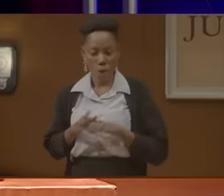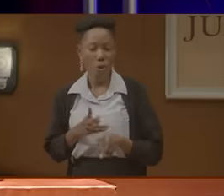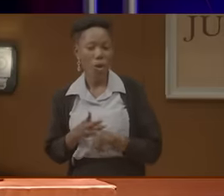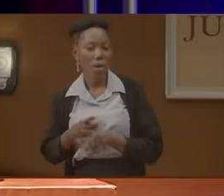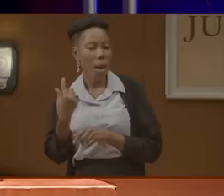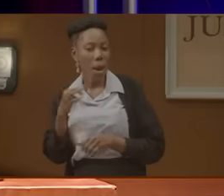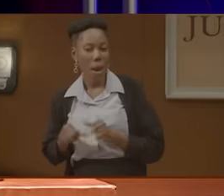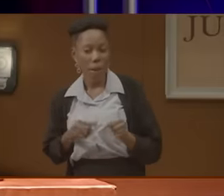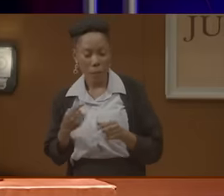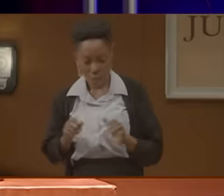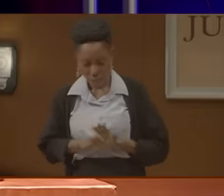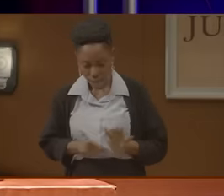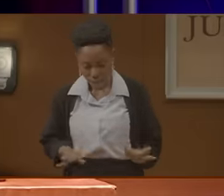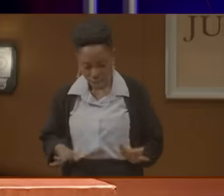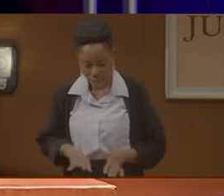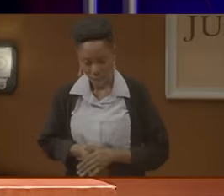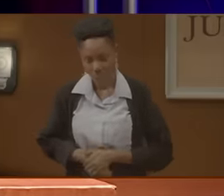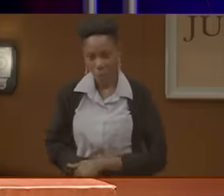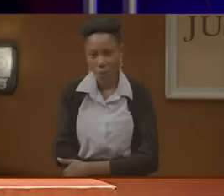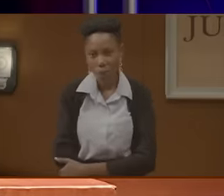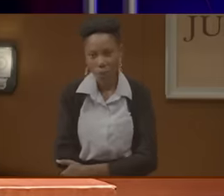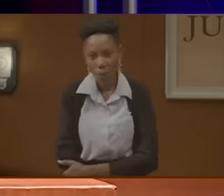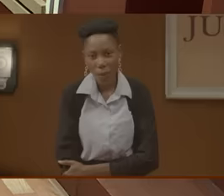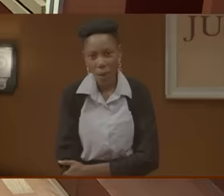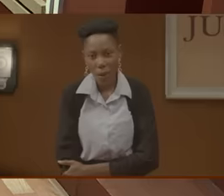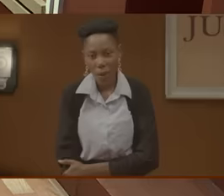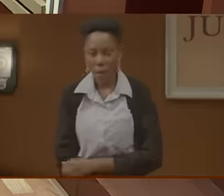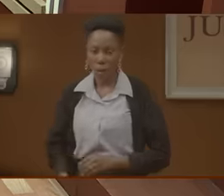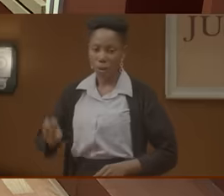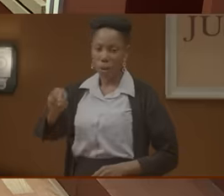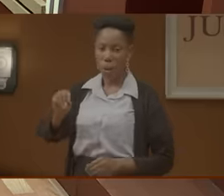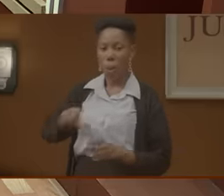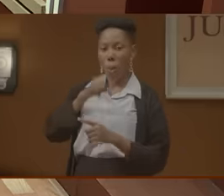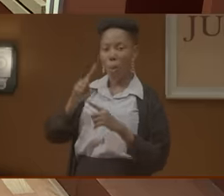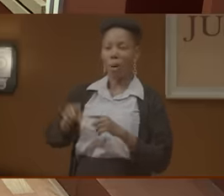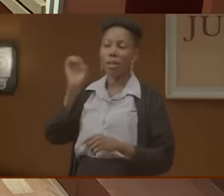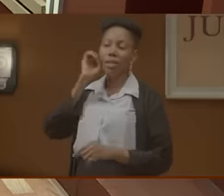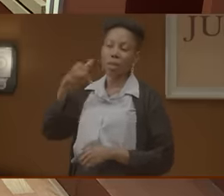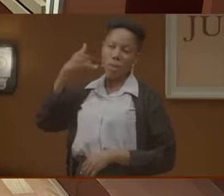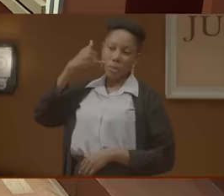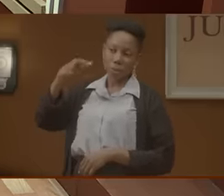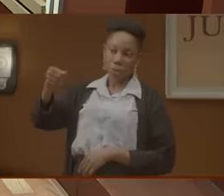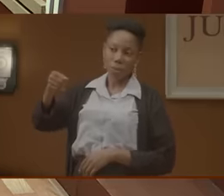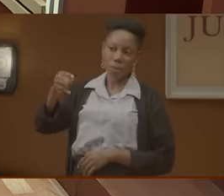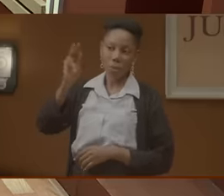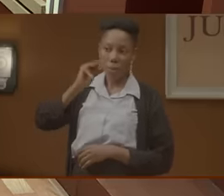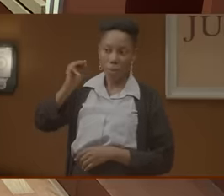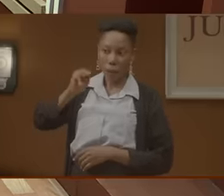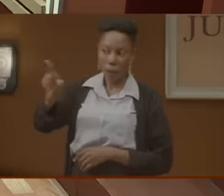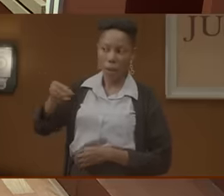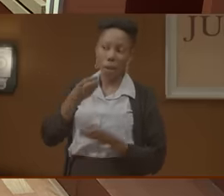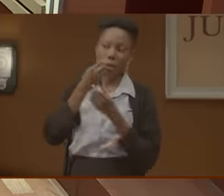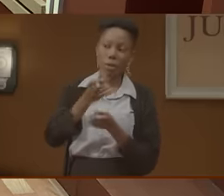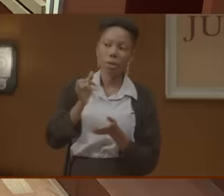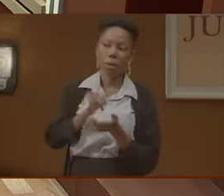anything about them. I abandoned them, I leave. So when she can't call me that Monday morning, the day they resume school, I told them,